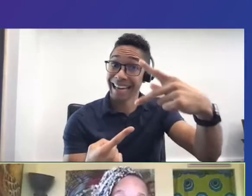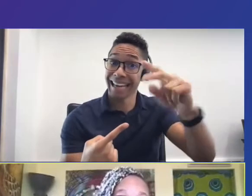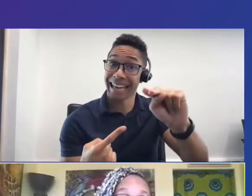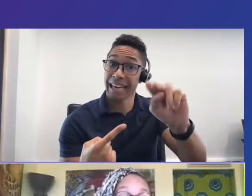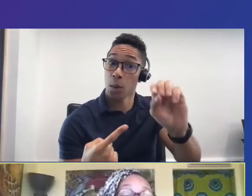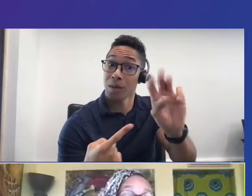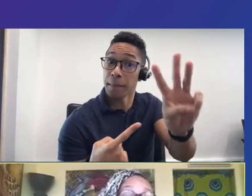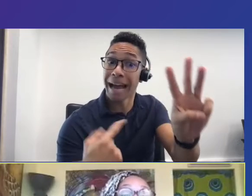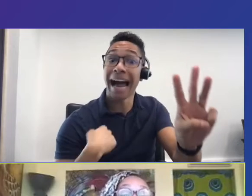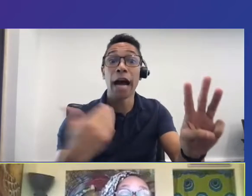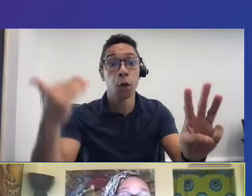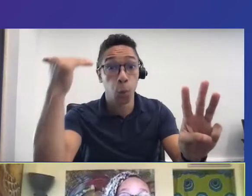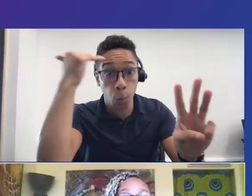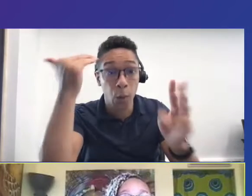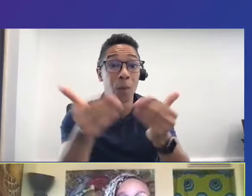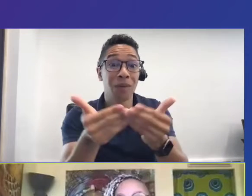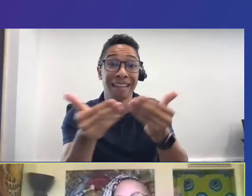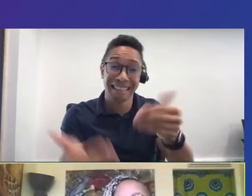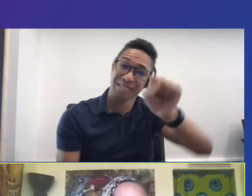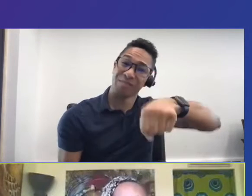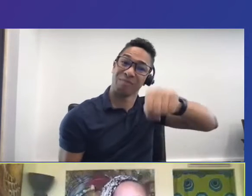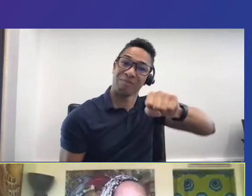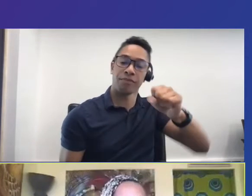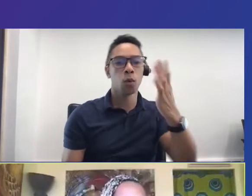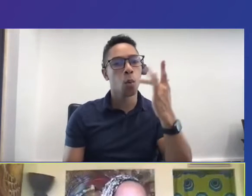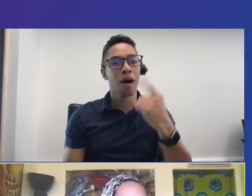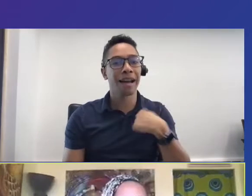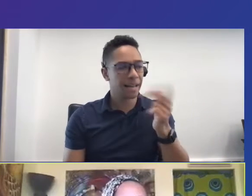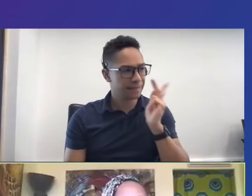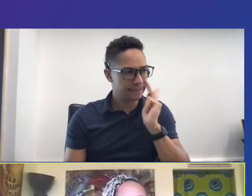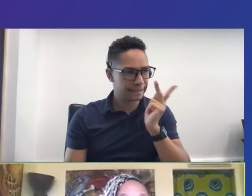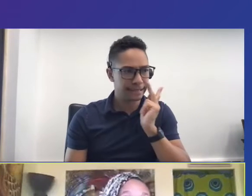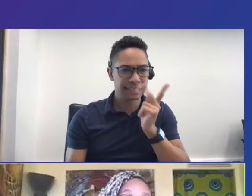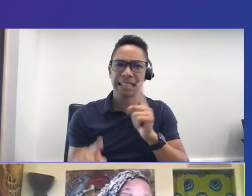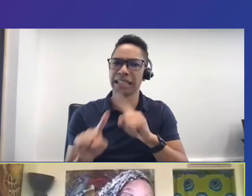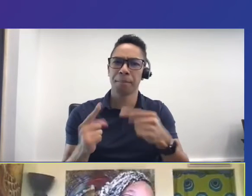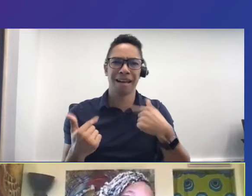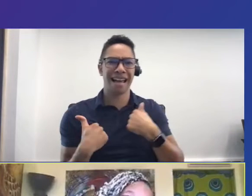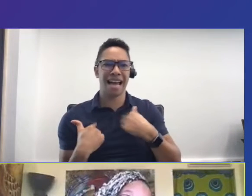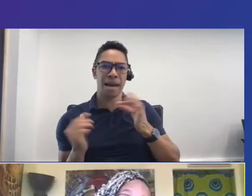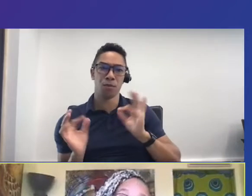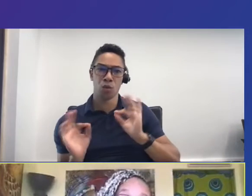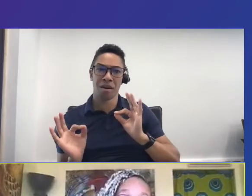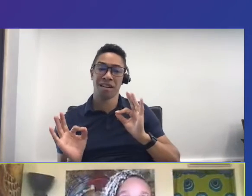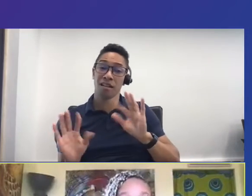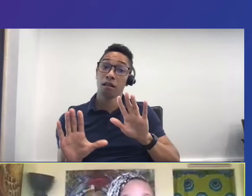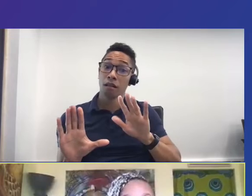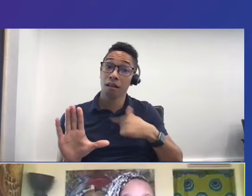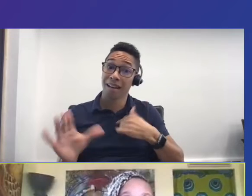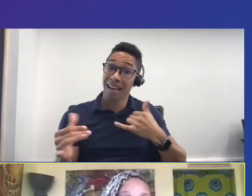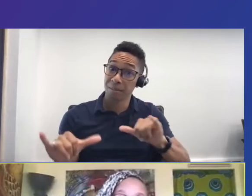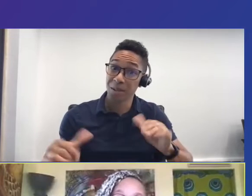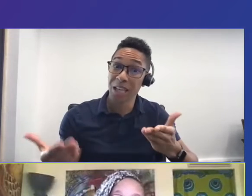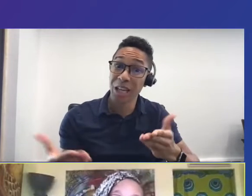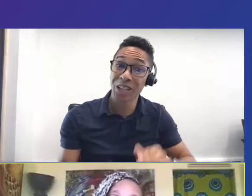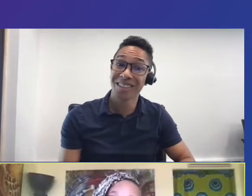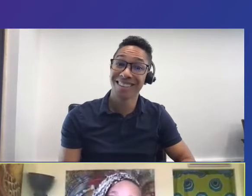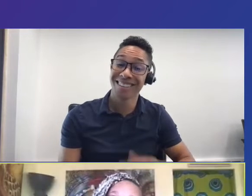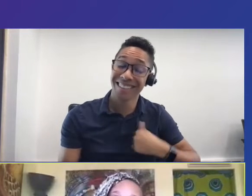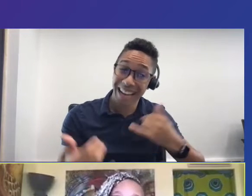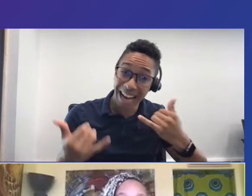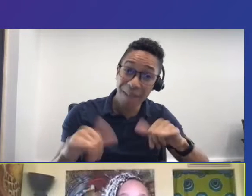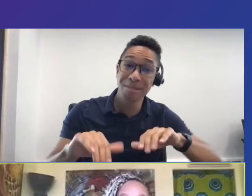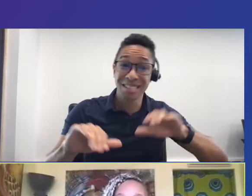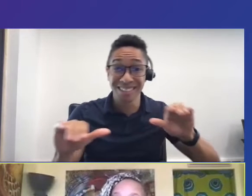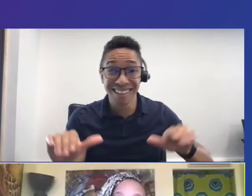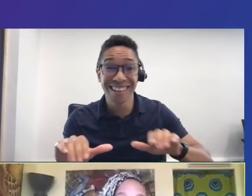know things because I've been seen as like, oh, she ain't nobody, but I'm still here and I still do the things and I'm still on the